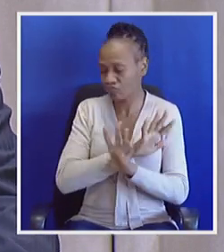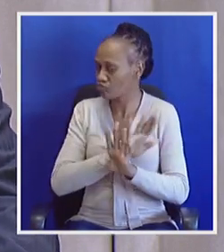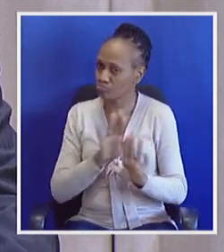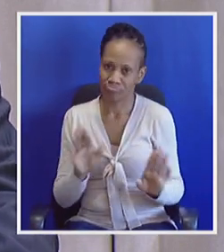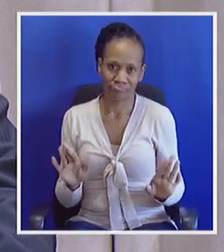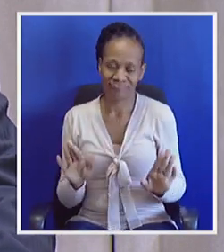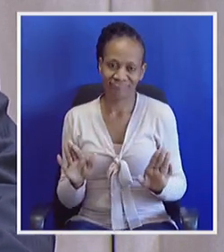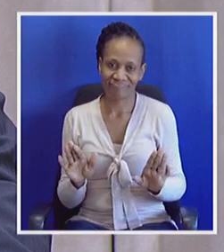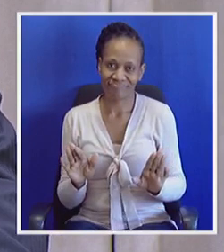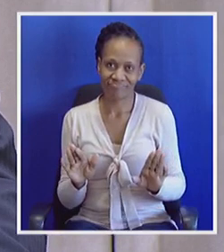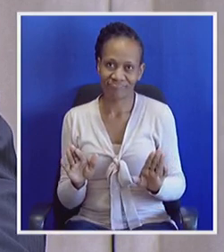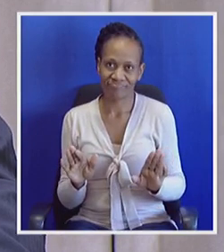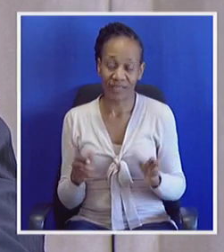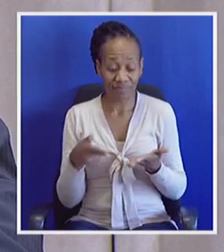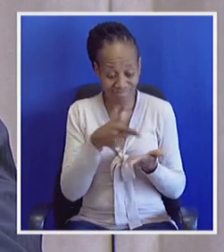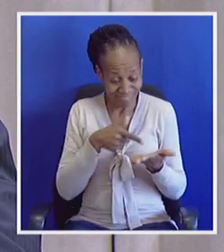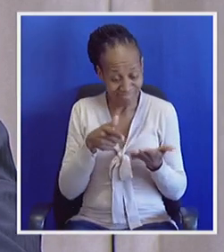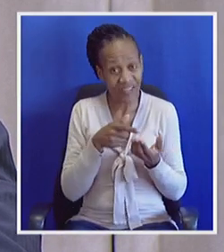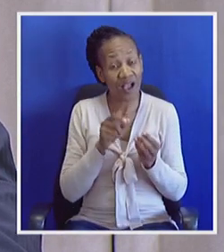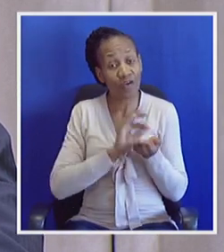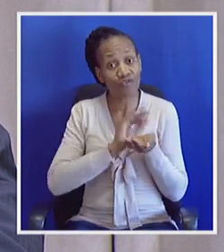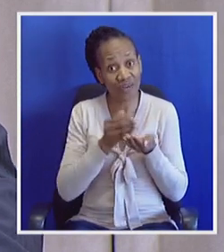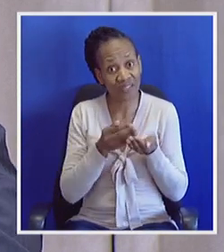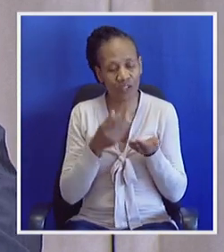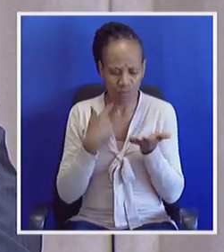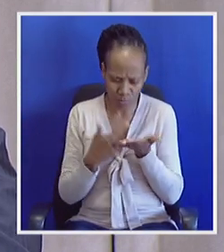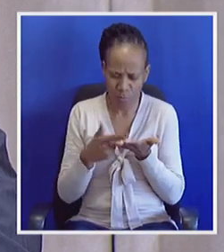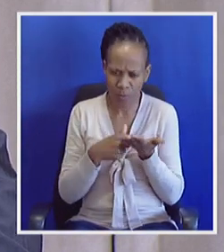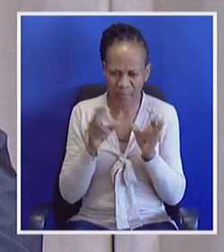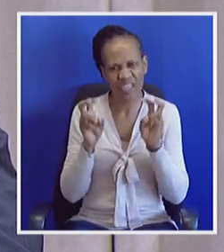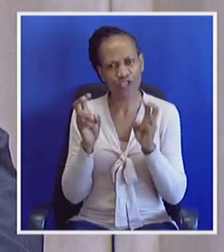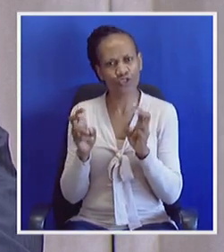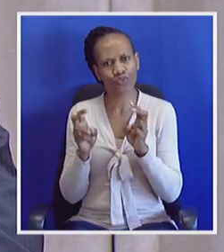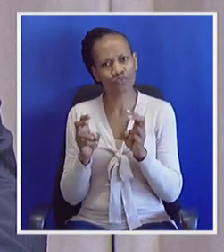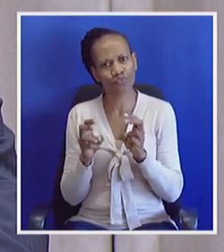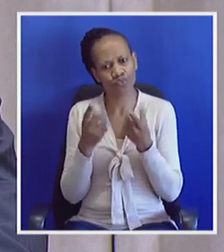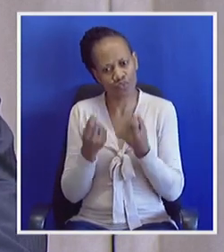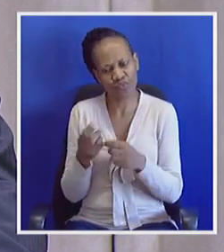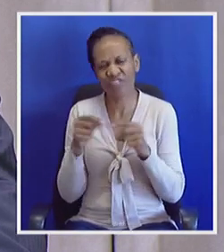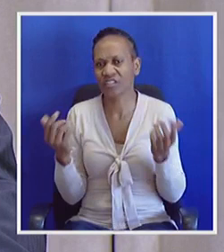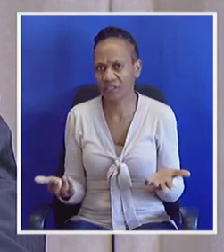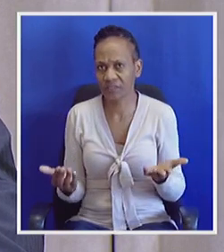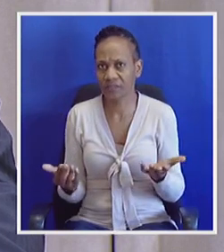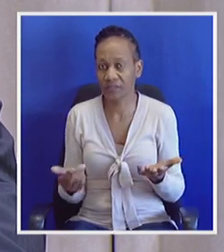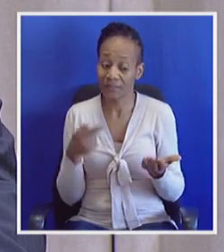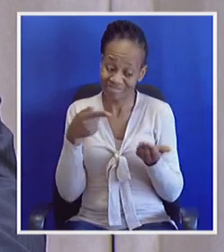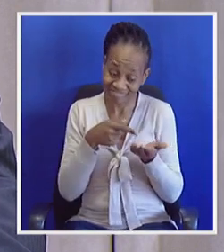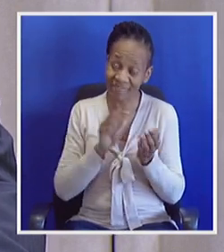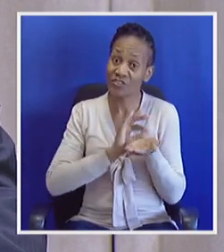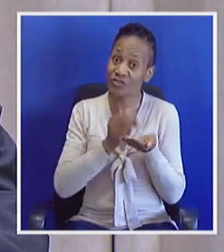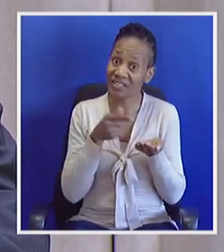of the trust. They would have dealt with these matters themselves as a trust. What they then do is